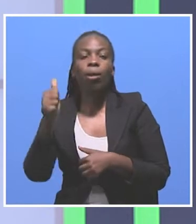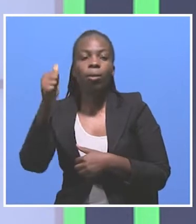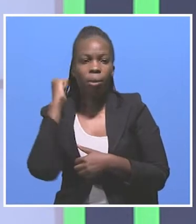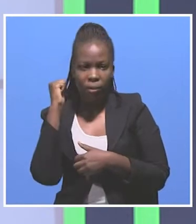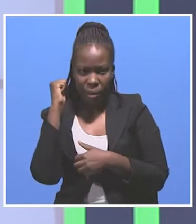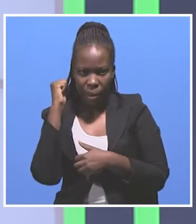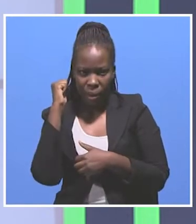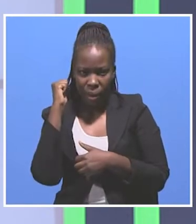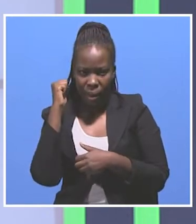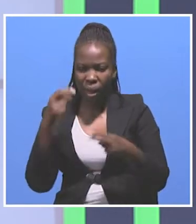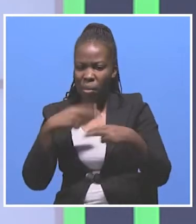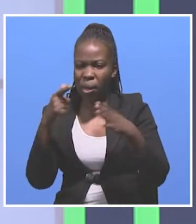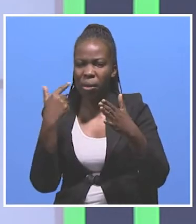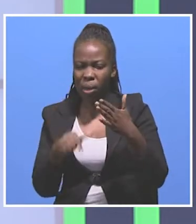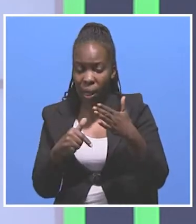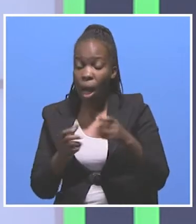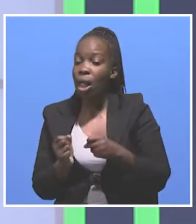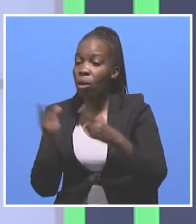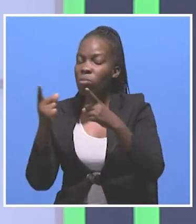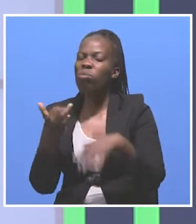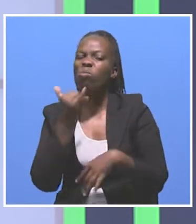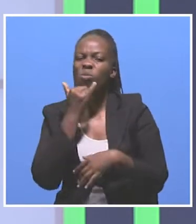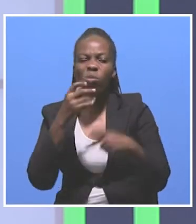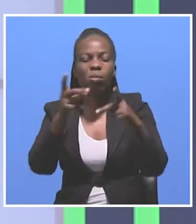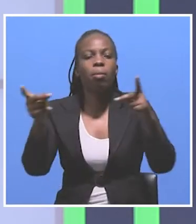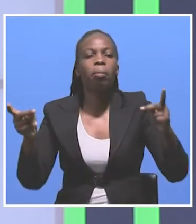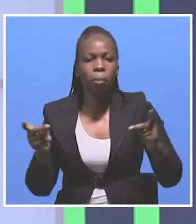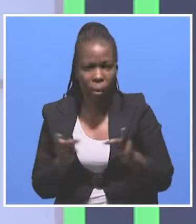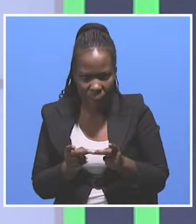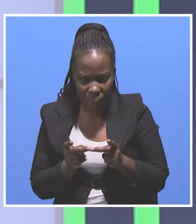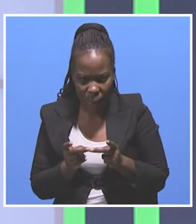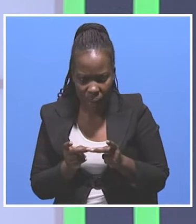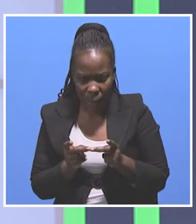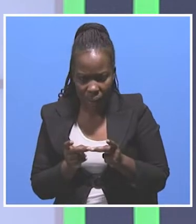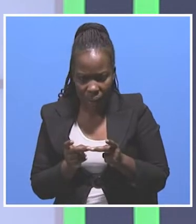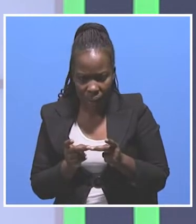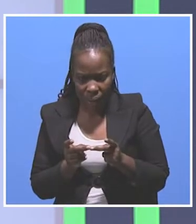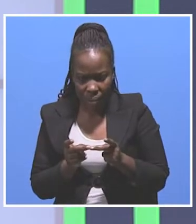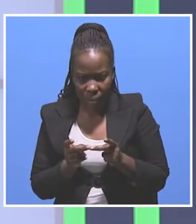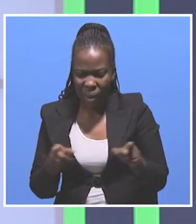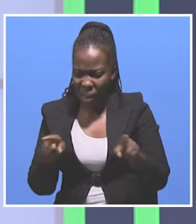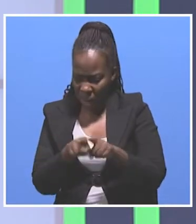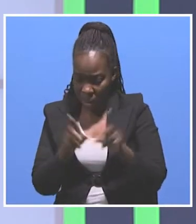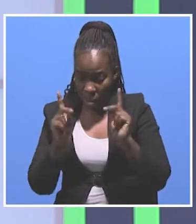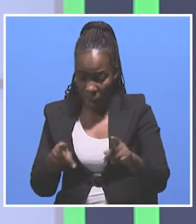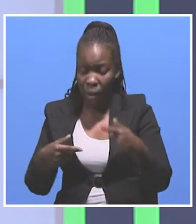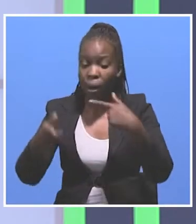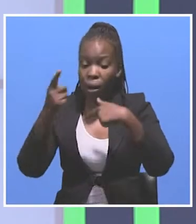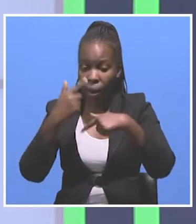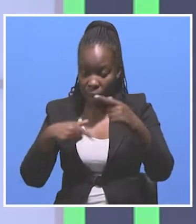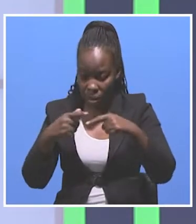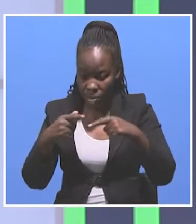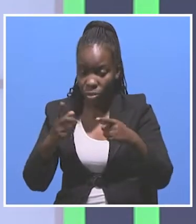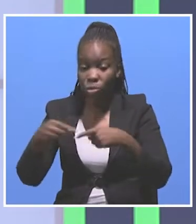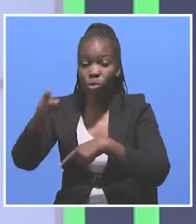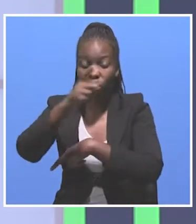will procure it from a wrong place. And it depends. The same person you were with today, you were trying to